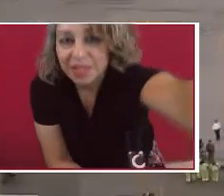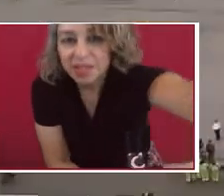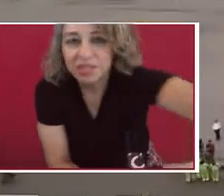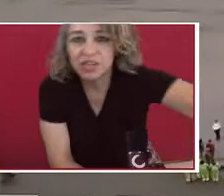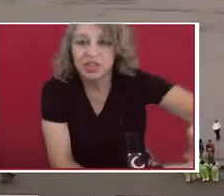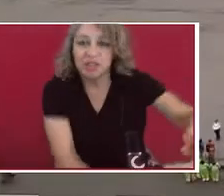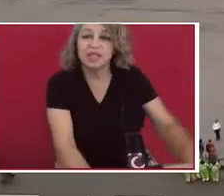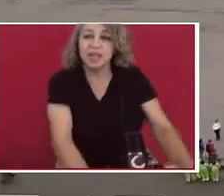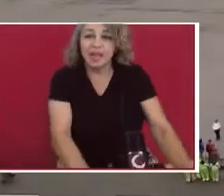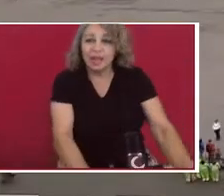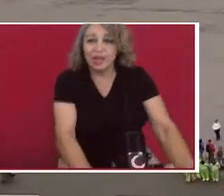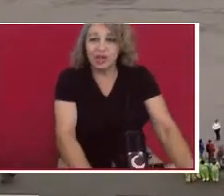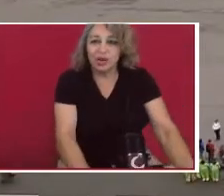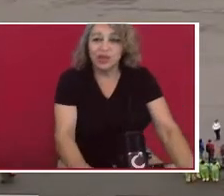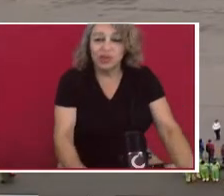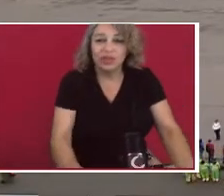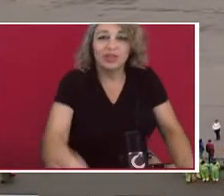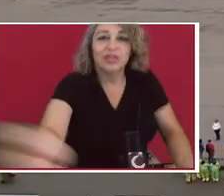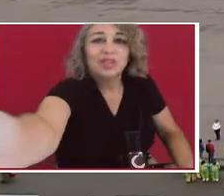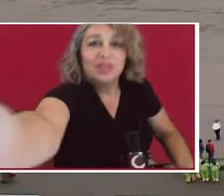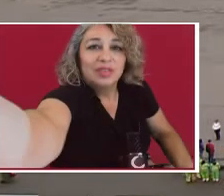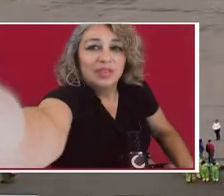This one's turned a little angular.